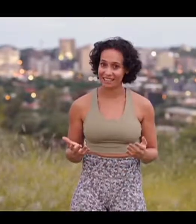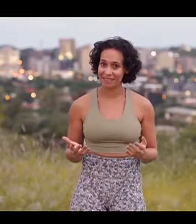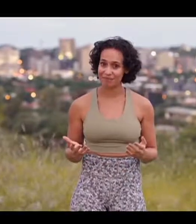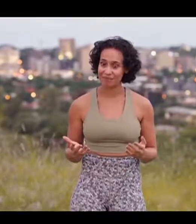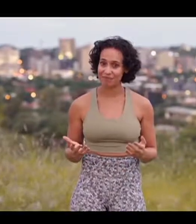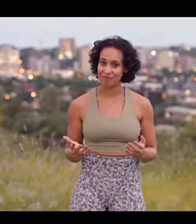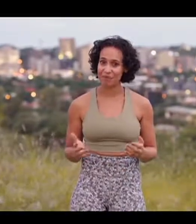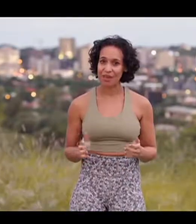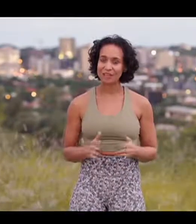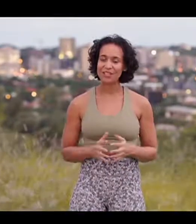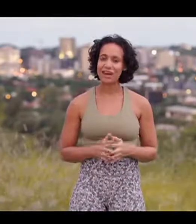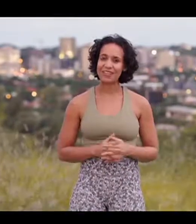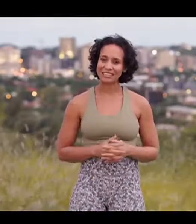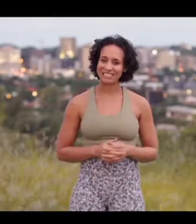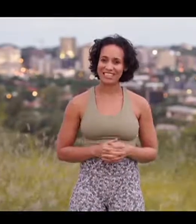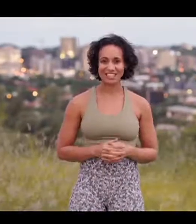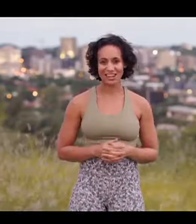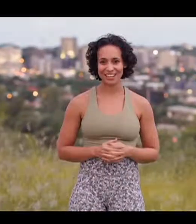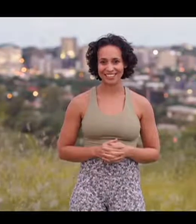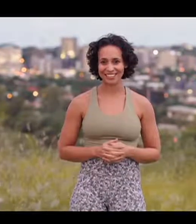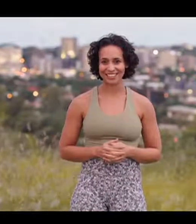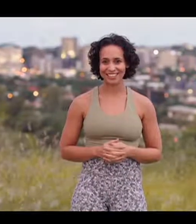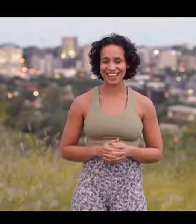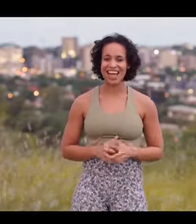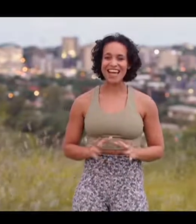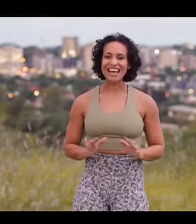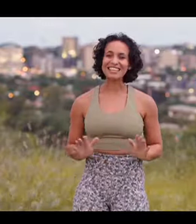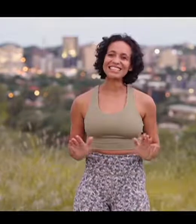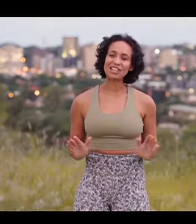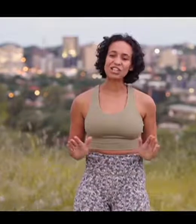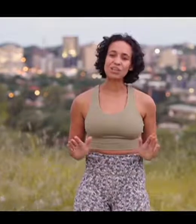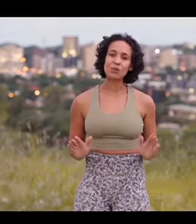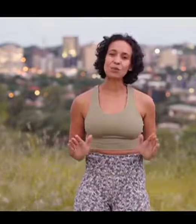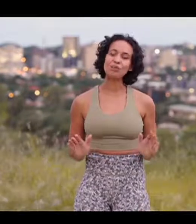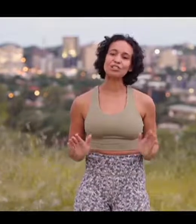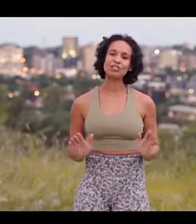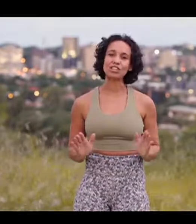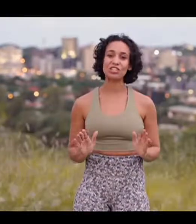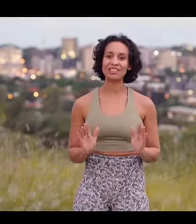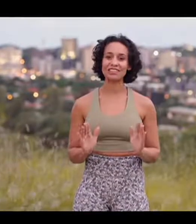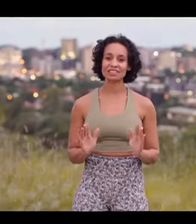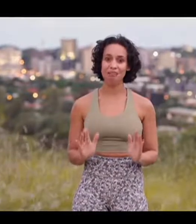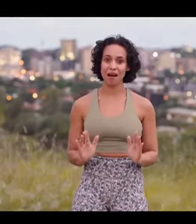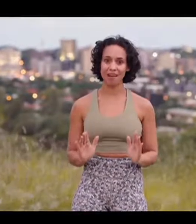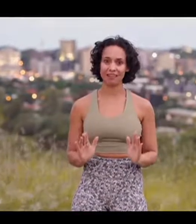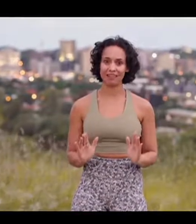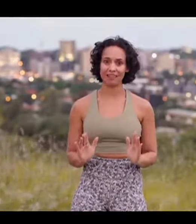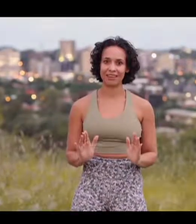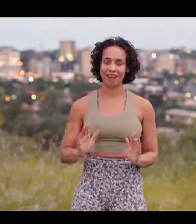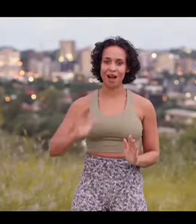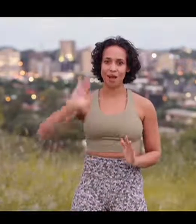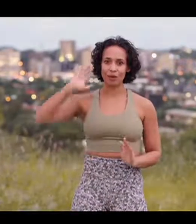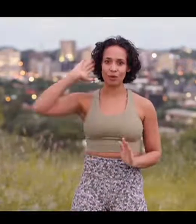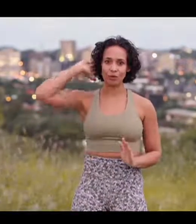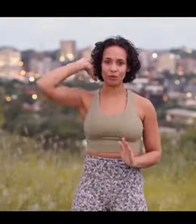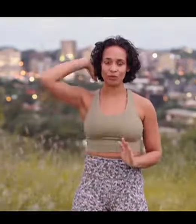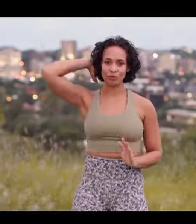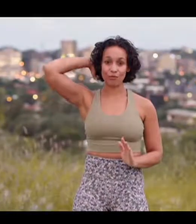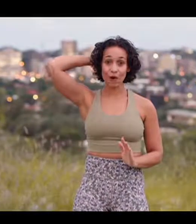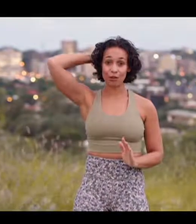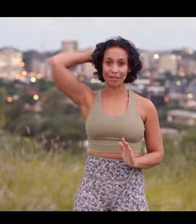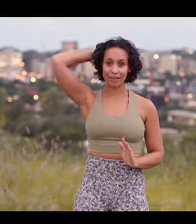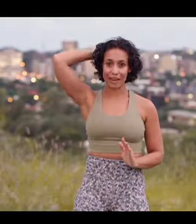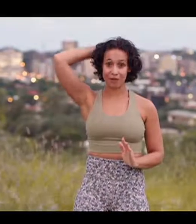it has. So let's get started. In this session, we will be stretching the spine. We'll